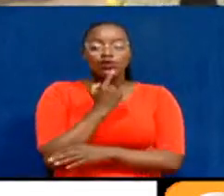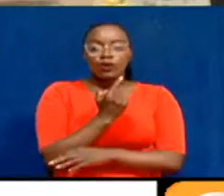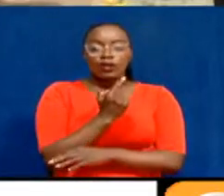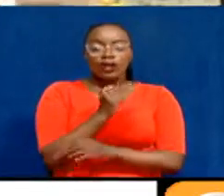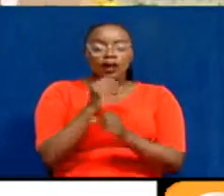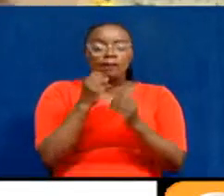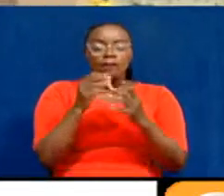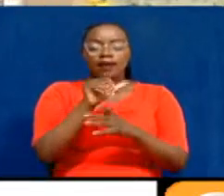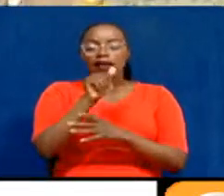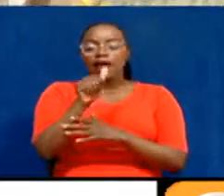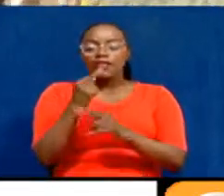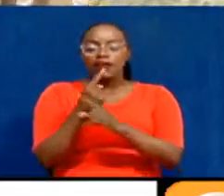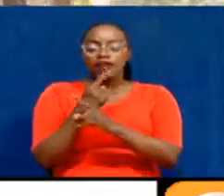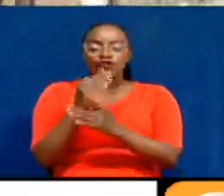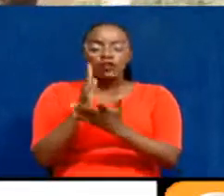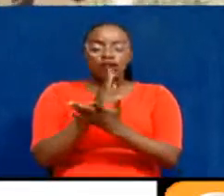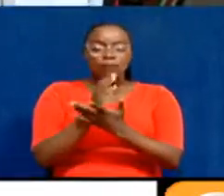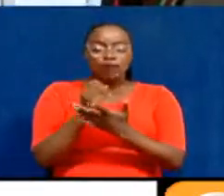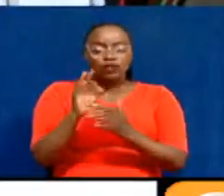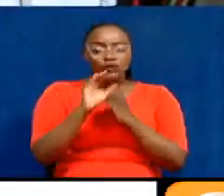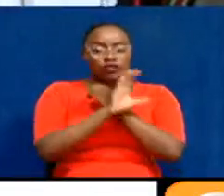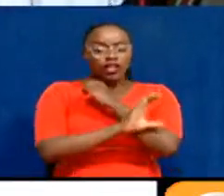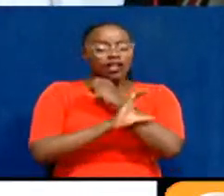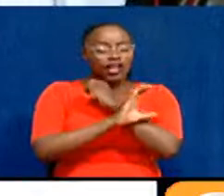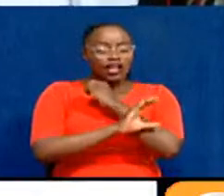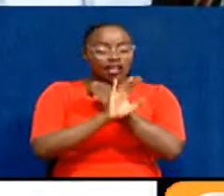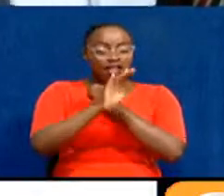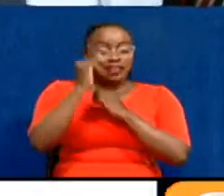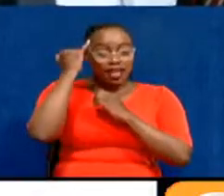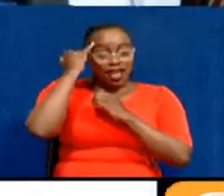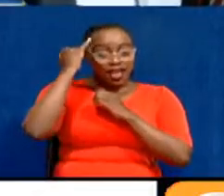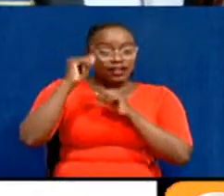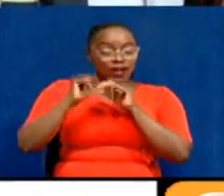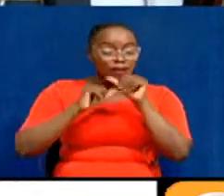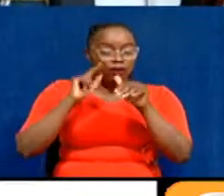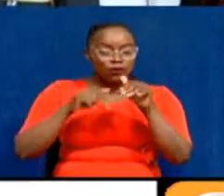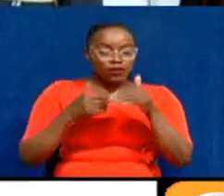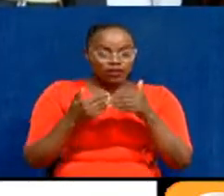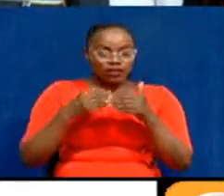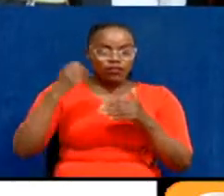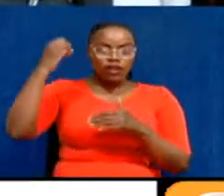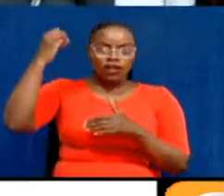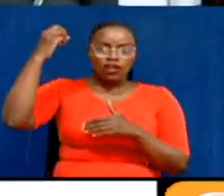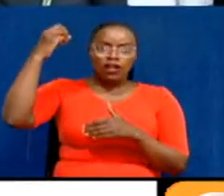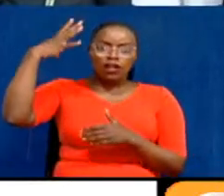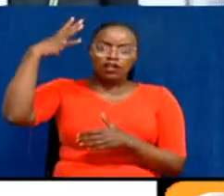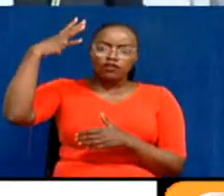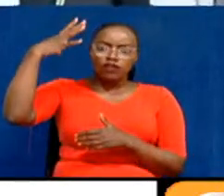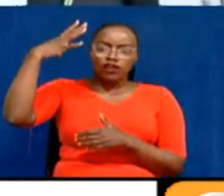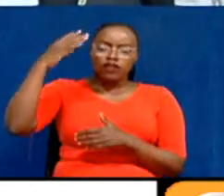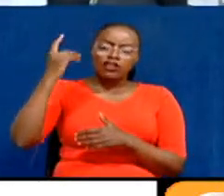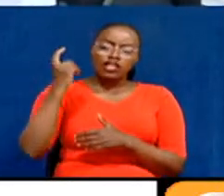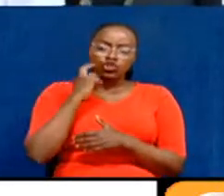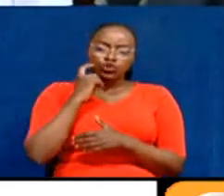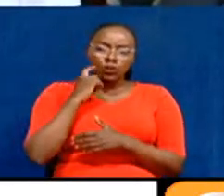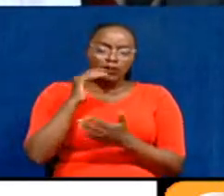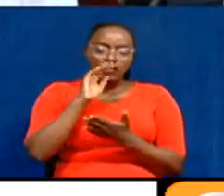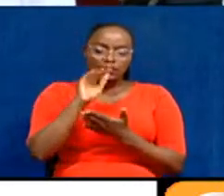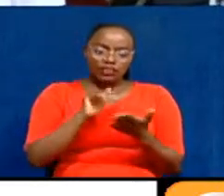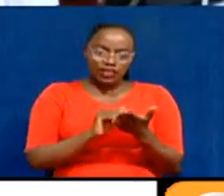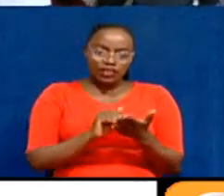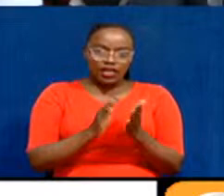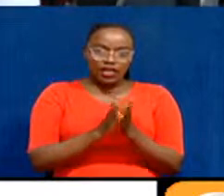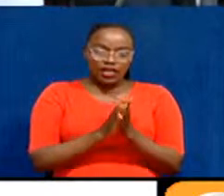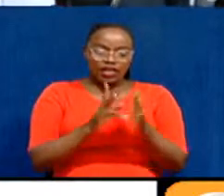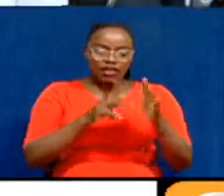of many other parts of the country. And it was the idea of electrify the shopping centers